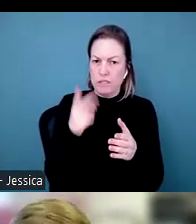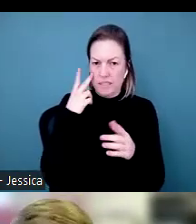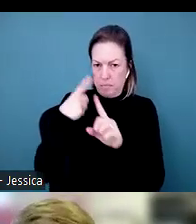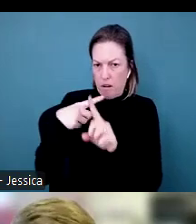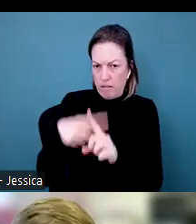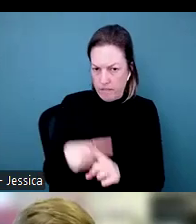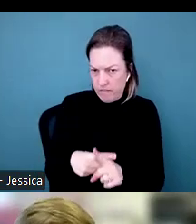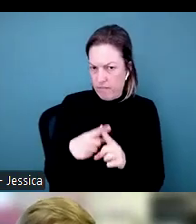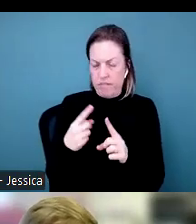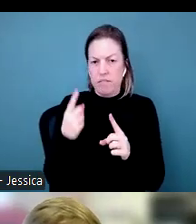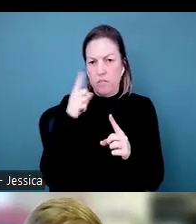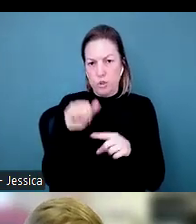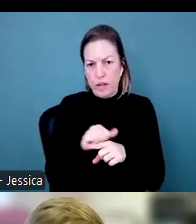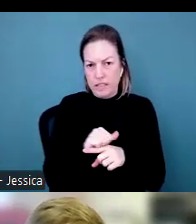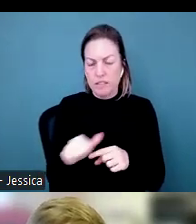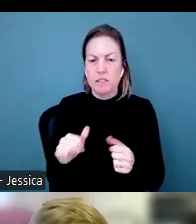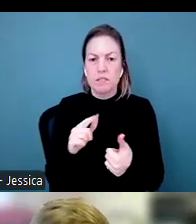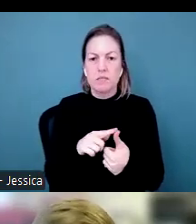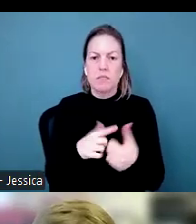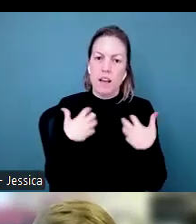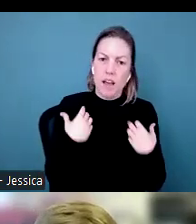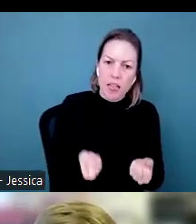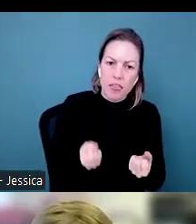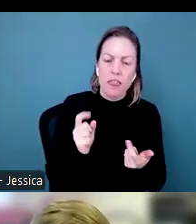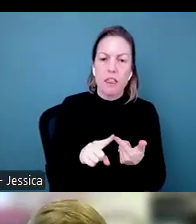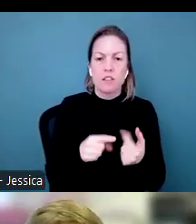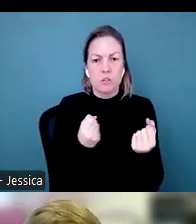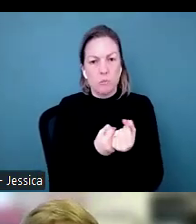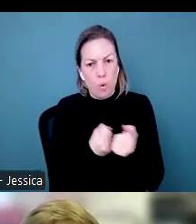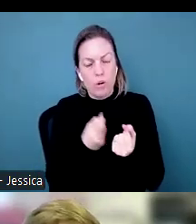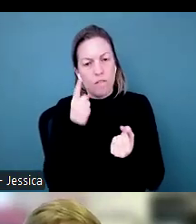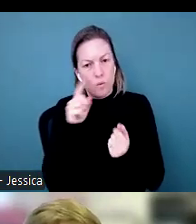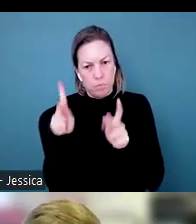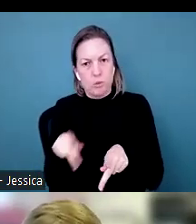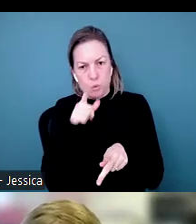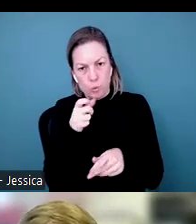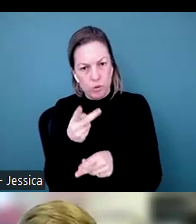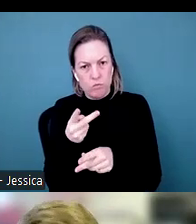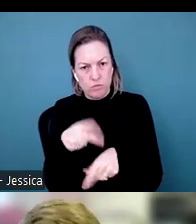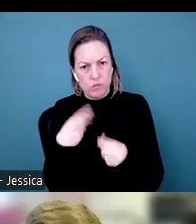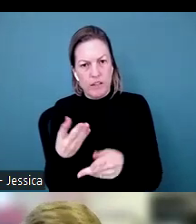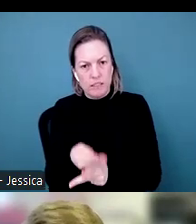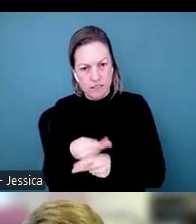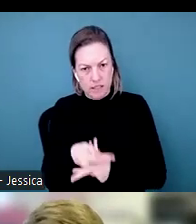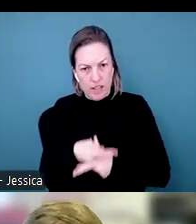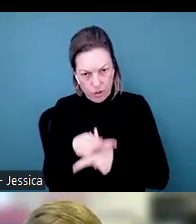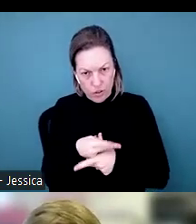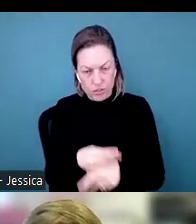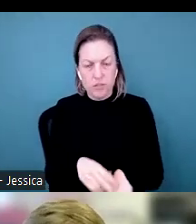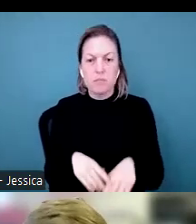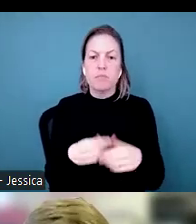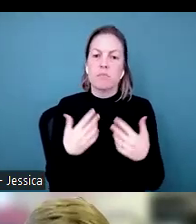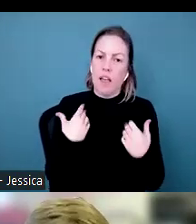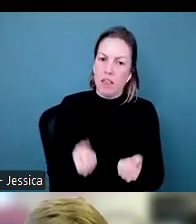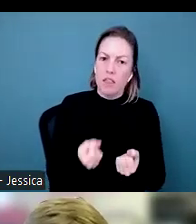There's well-being factors, support for their caregiver, well-being, support for the person with dementia. There's